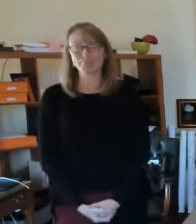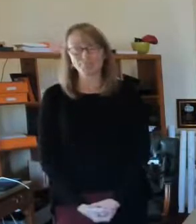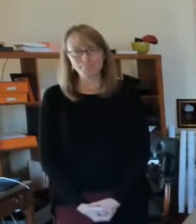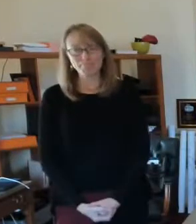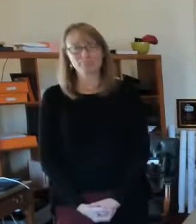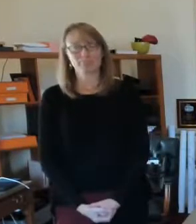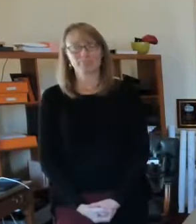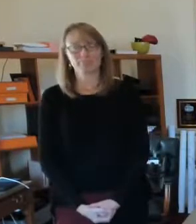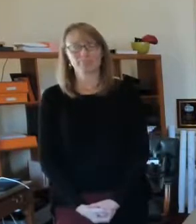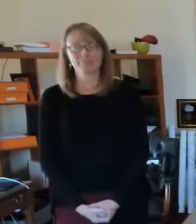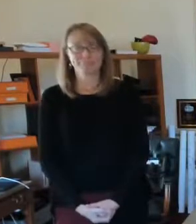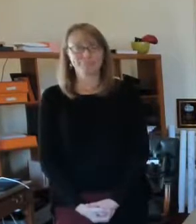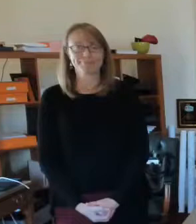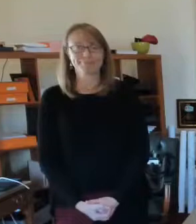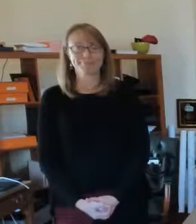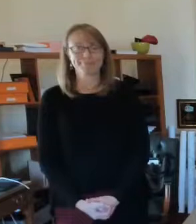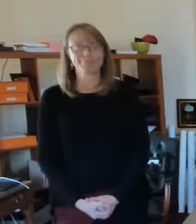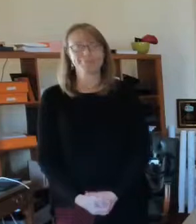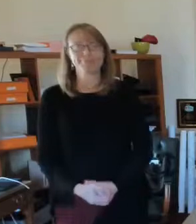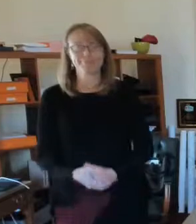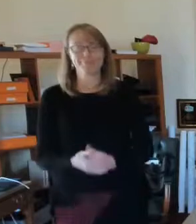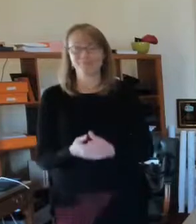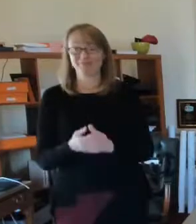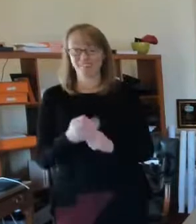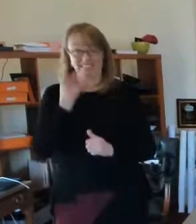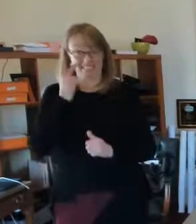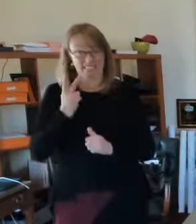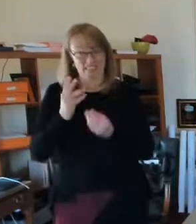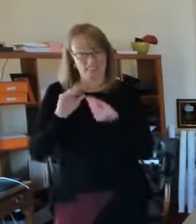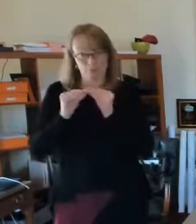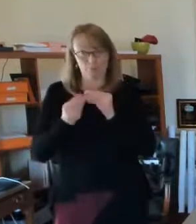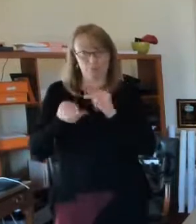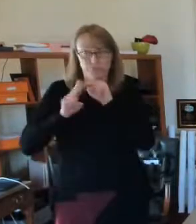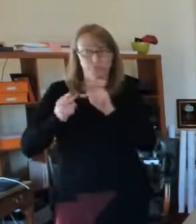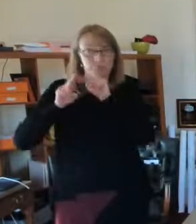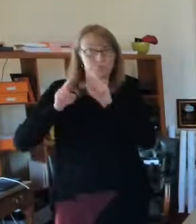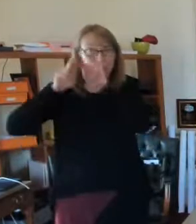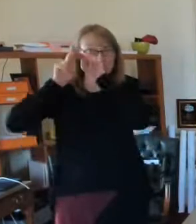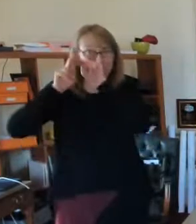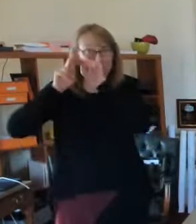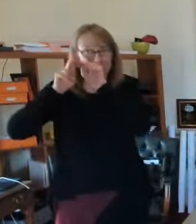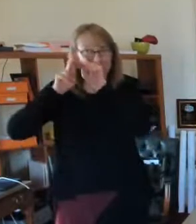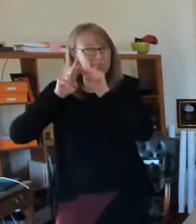having the same sort of surge that is happening all over the country.